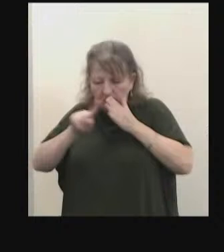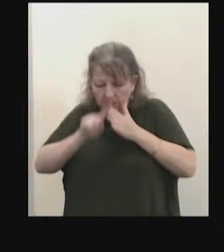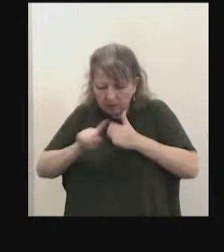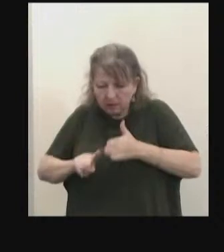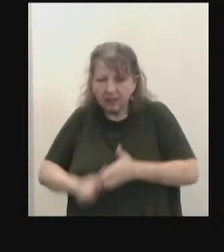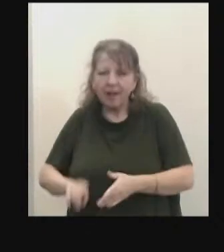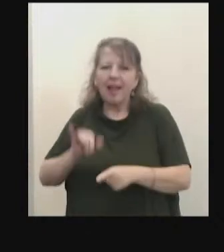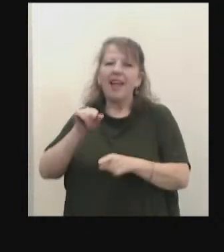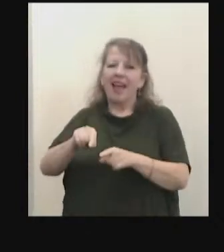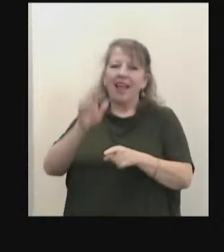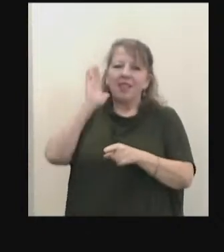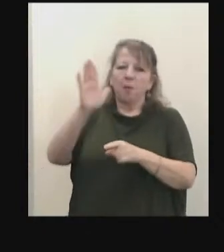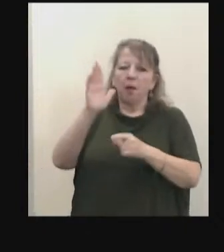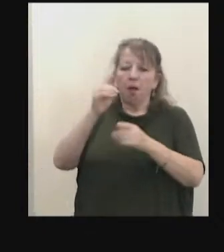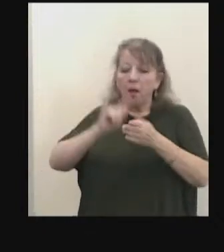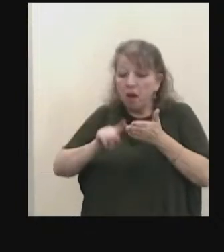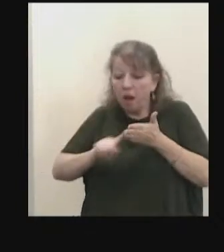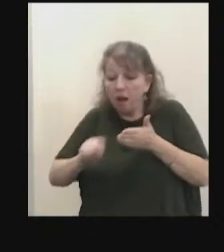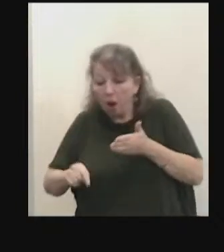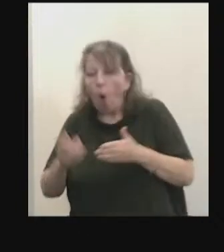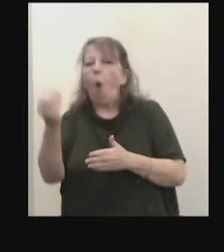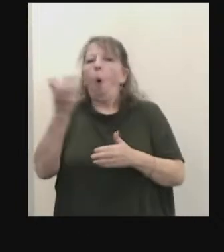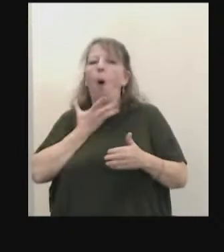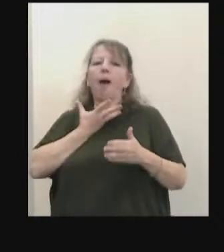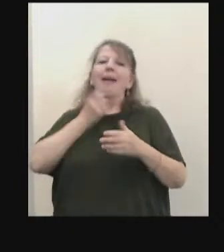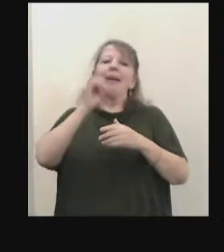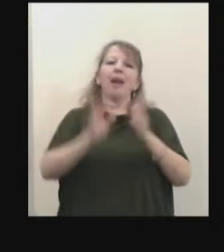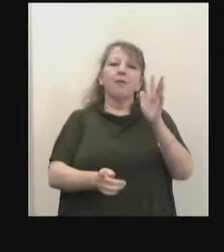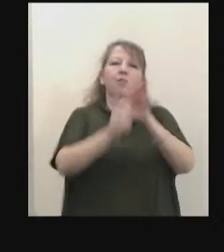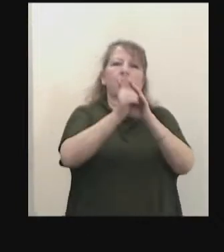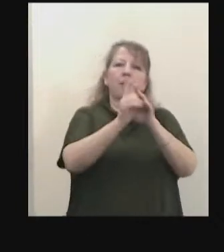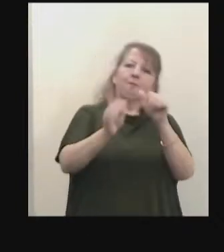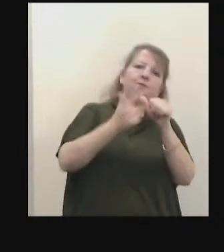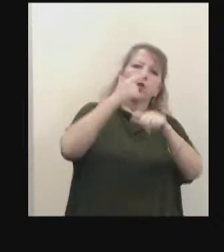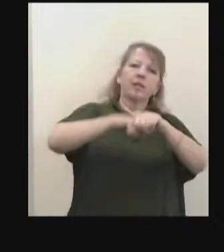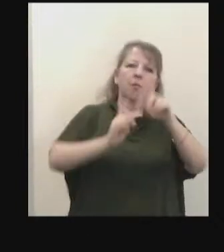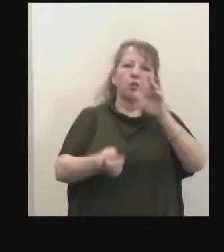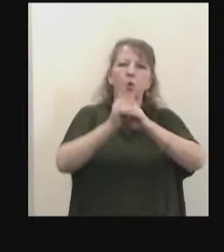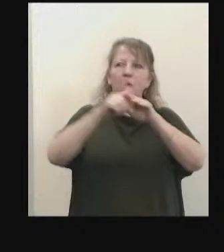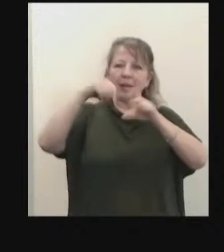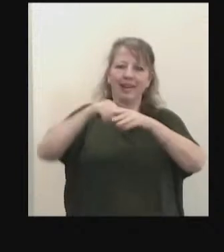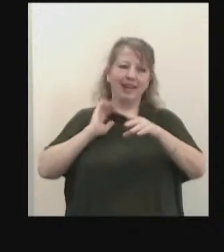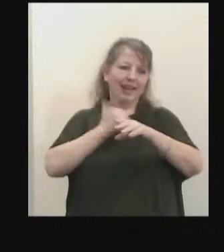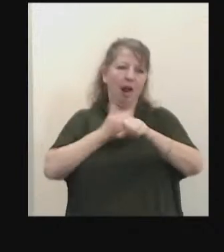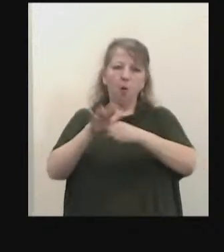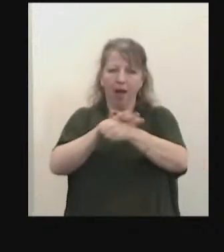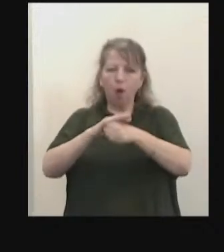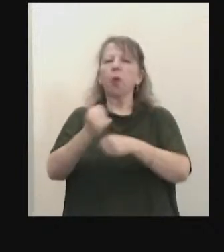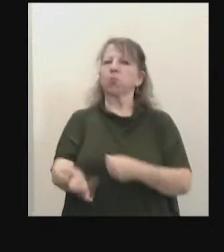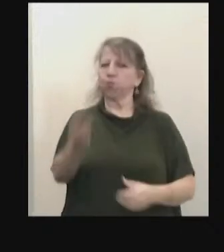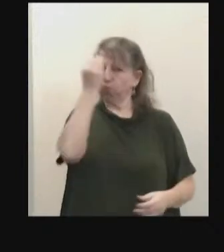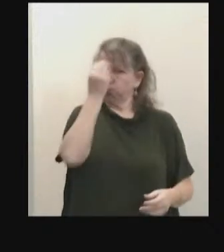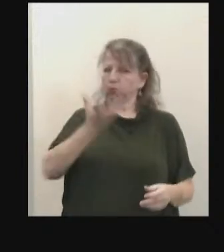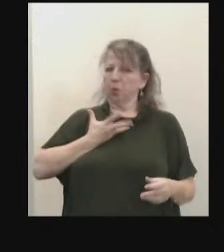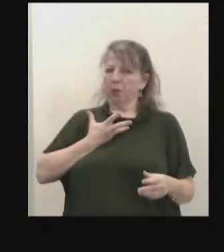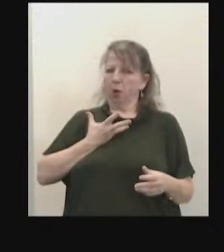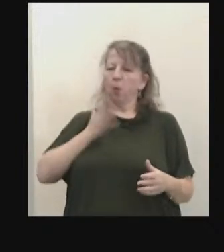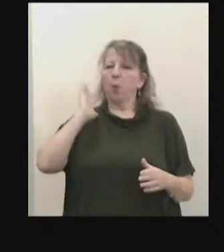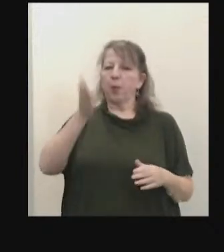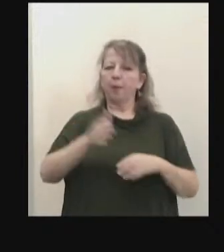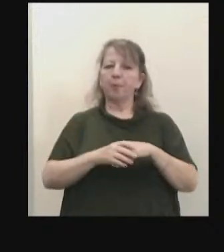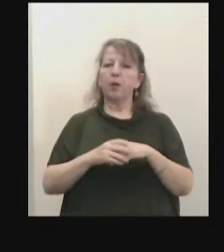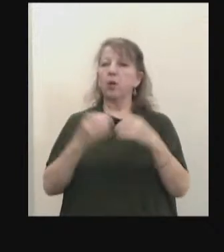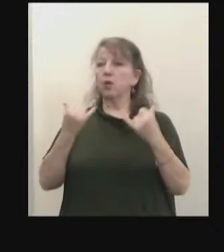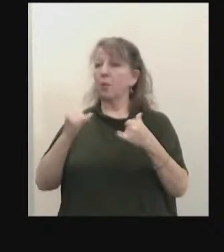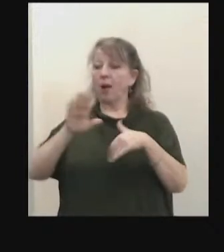tell us when it appears in Western New York, and specifically Erie County. So right now, with all the recent